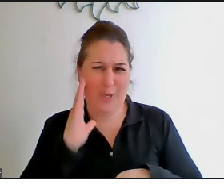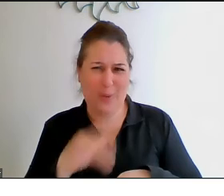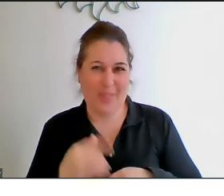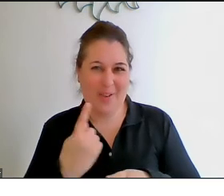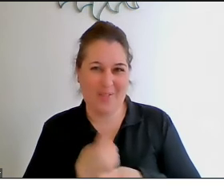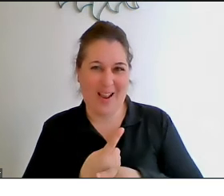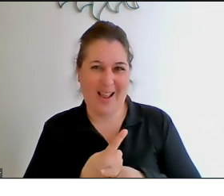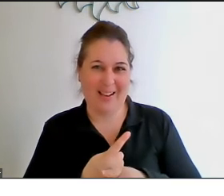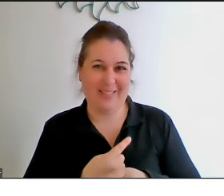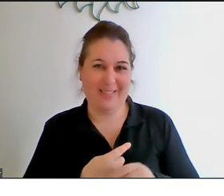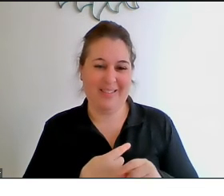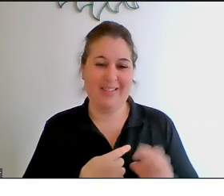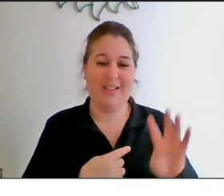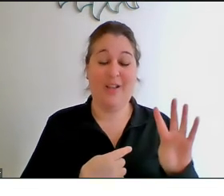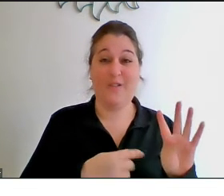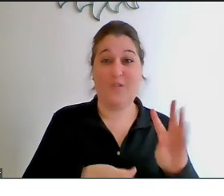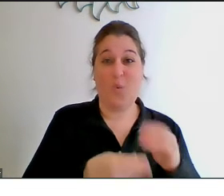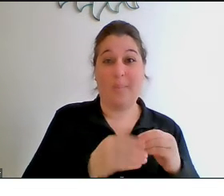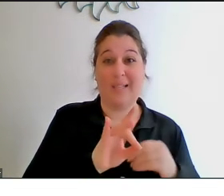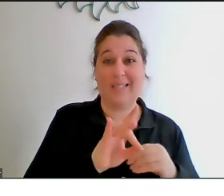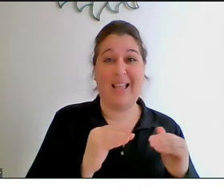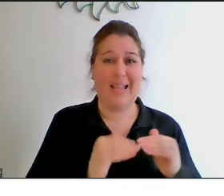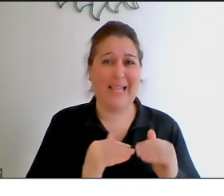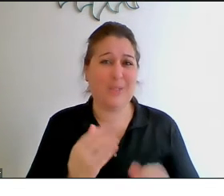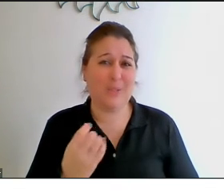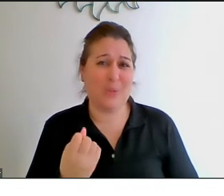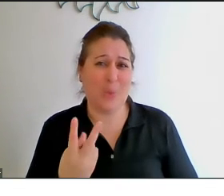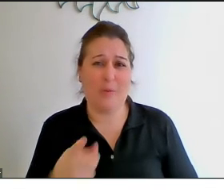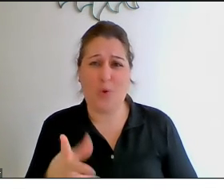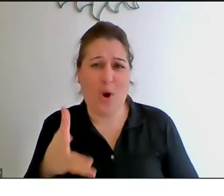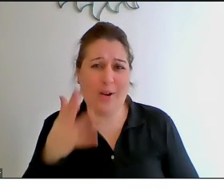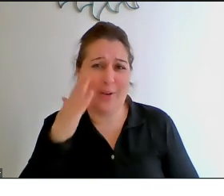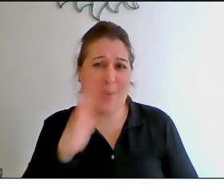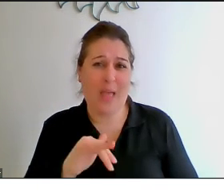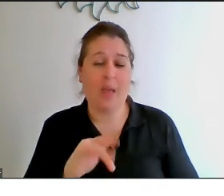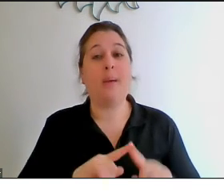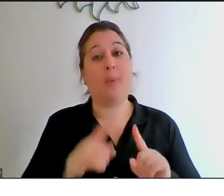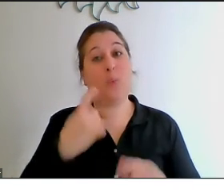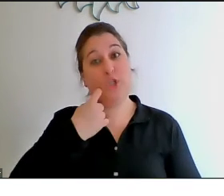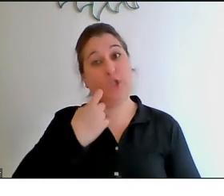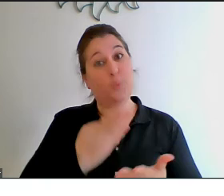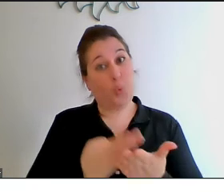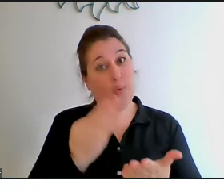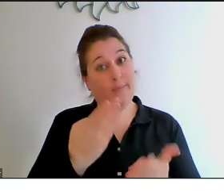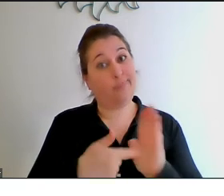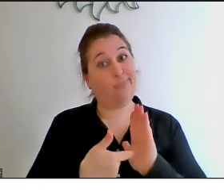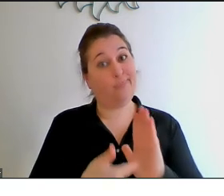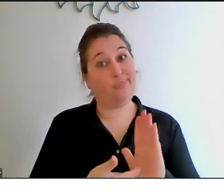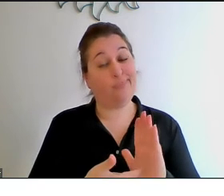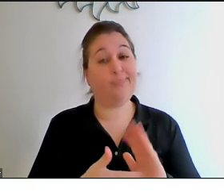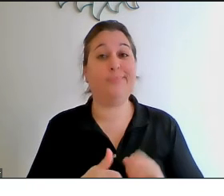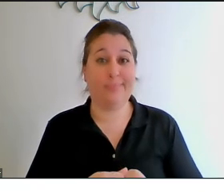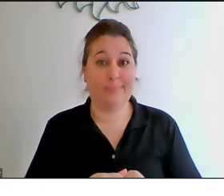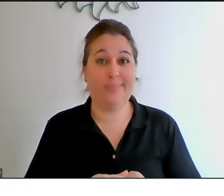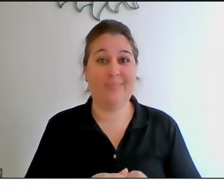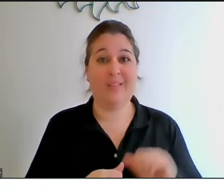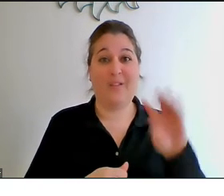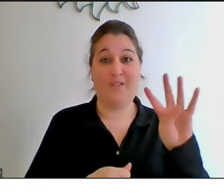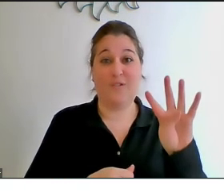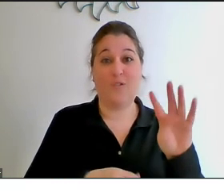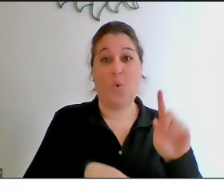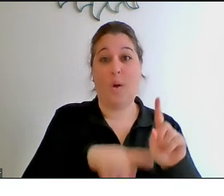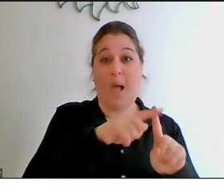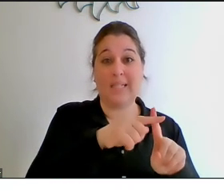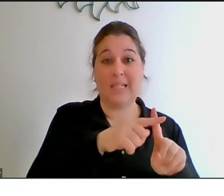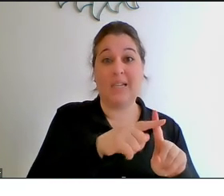Well, we know that 4 plus 8 is 12. We just proved it. That's why it works. because you have 4 positives plus 8